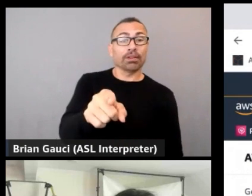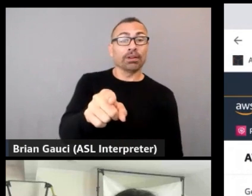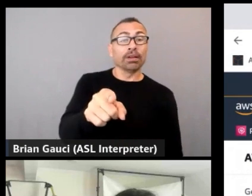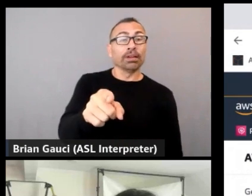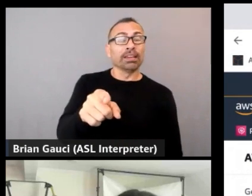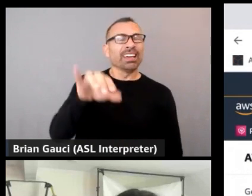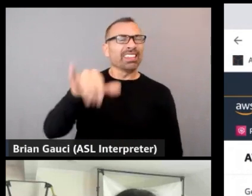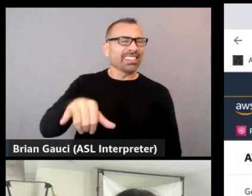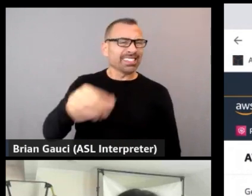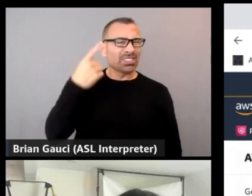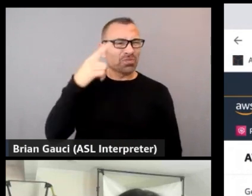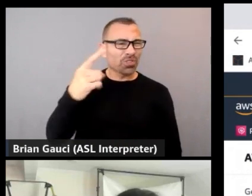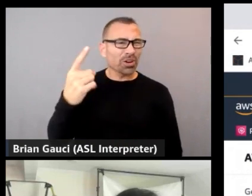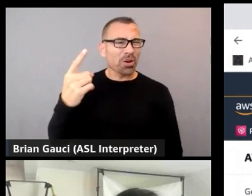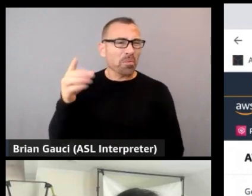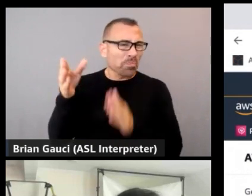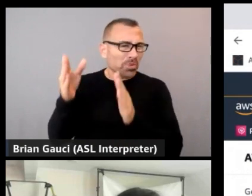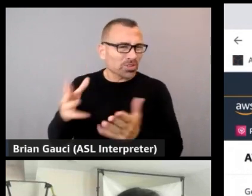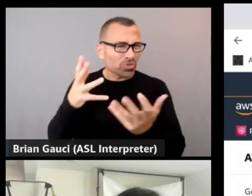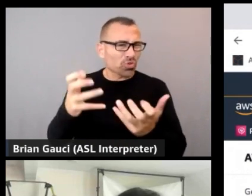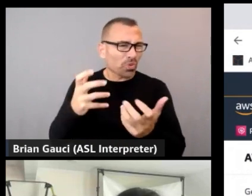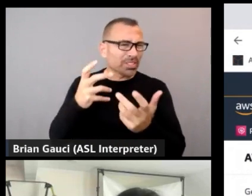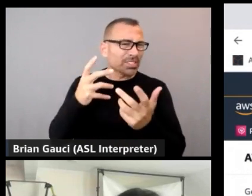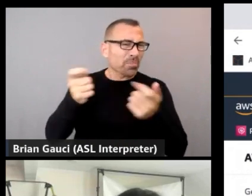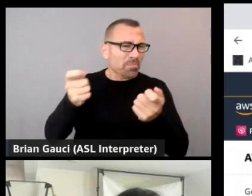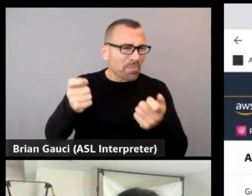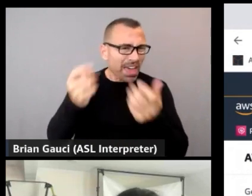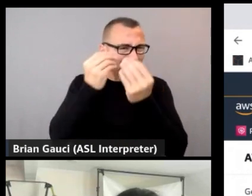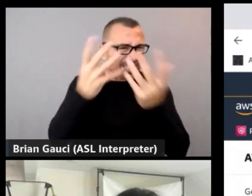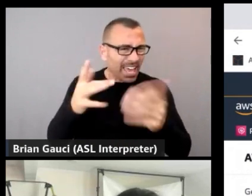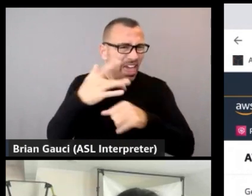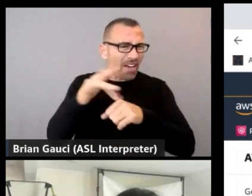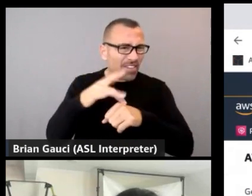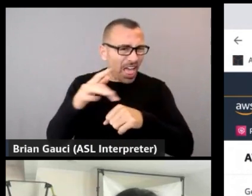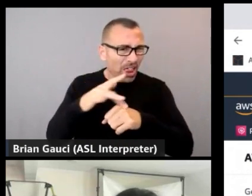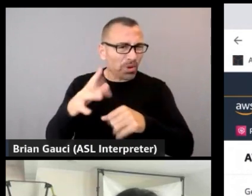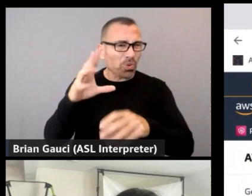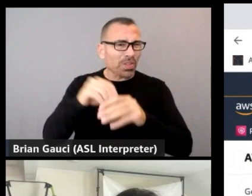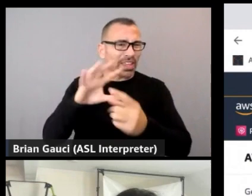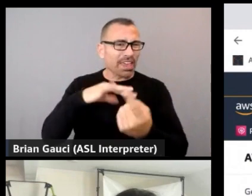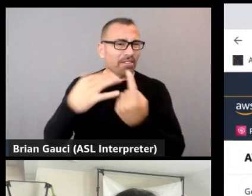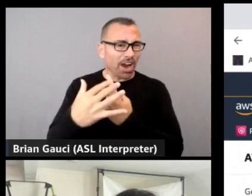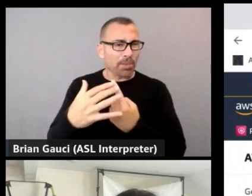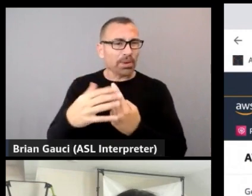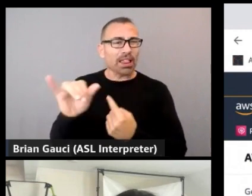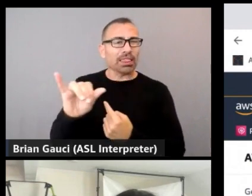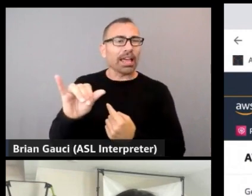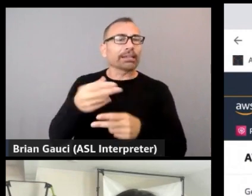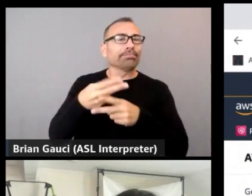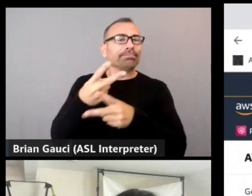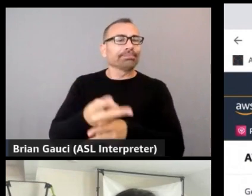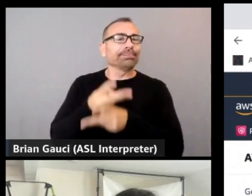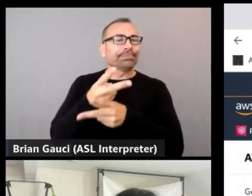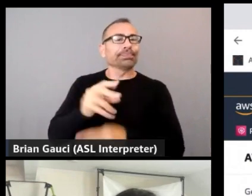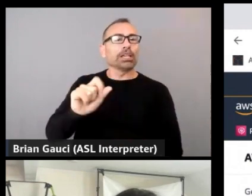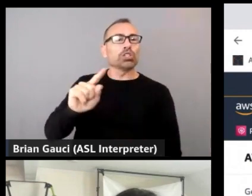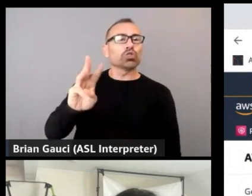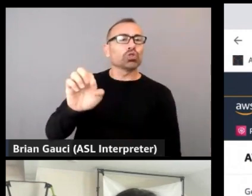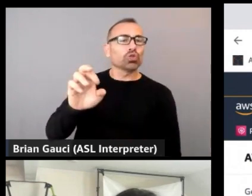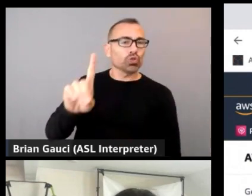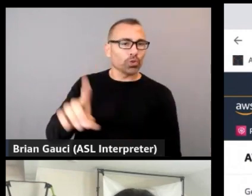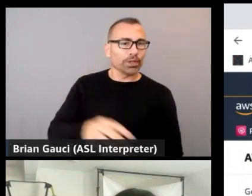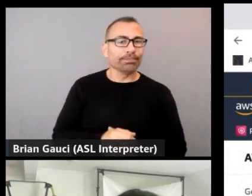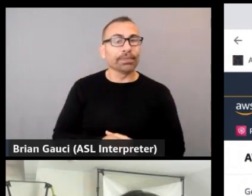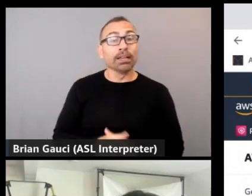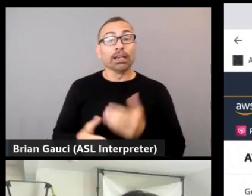steward type persona, somebody who's managing all the data that's available within the environment. Over here, I have a set of trip